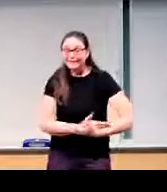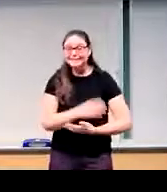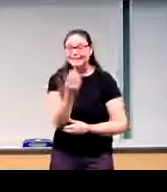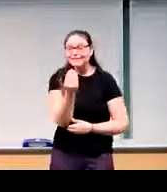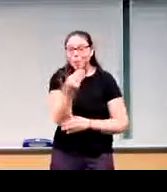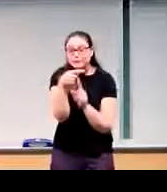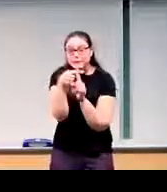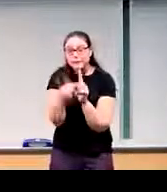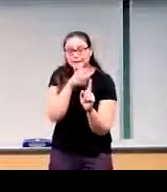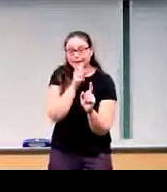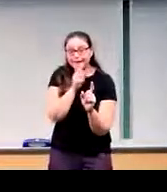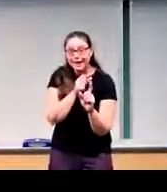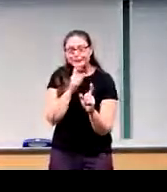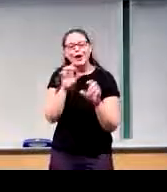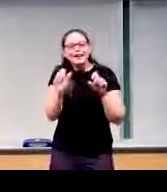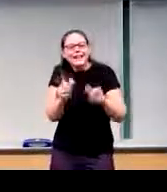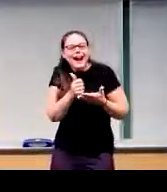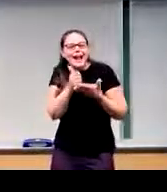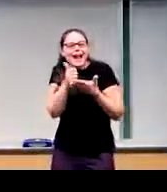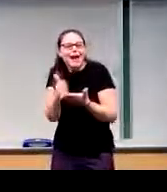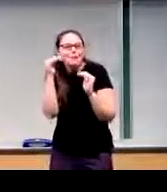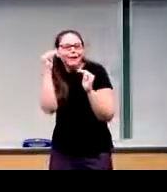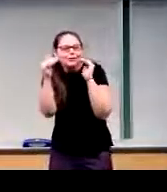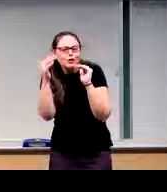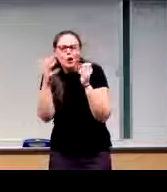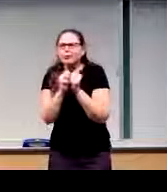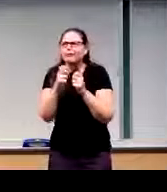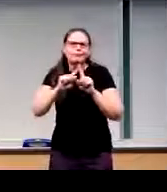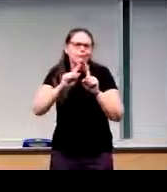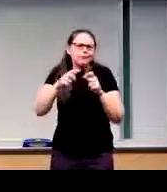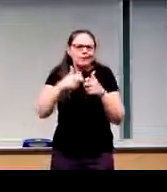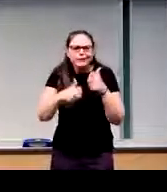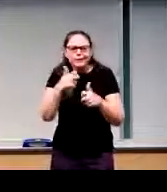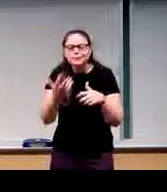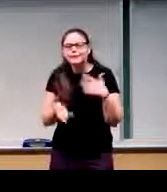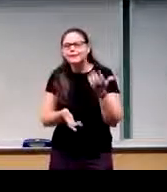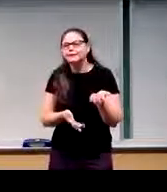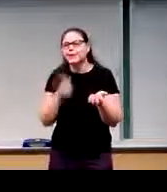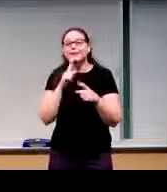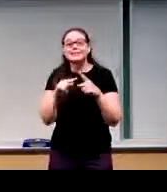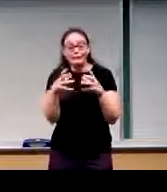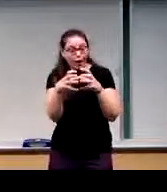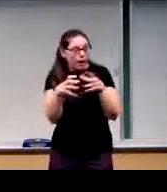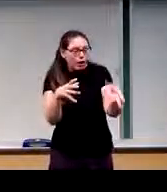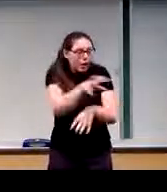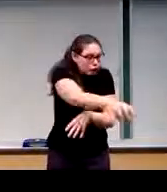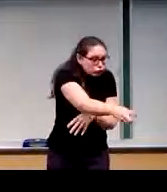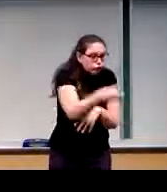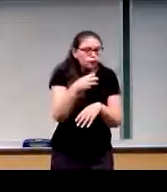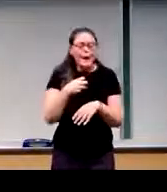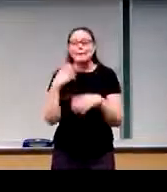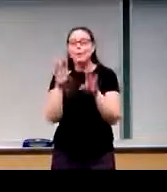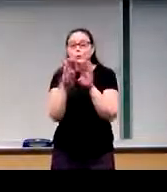of age will help adults with all kinds of problems, from fetching out of reach objects to opening doors